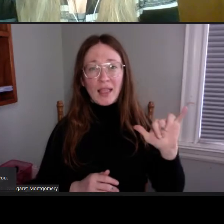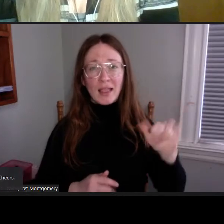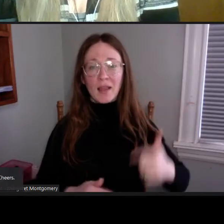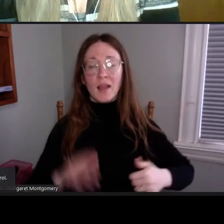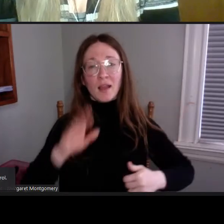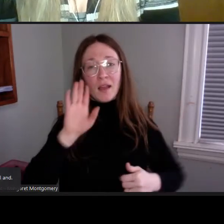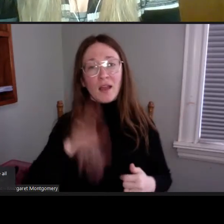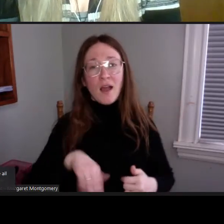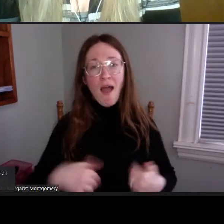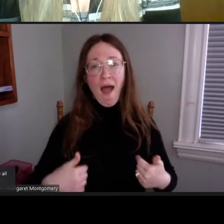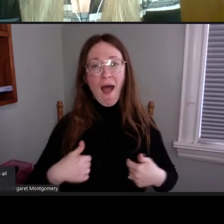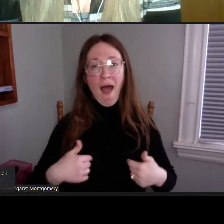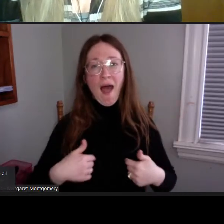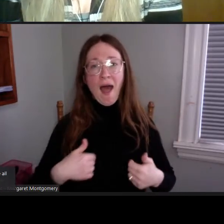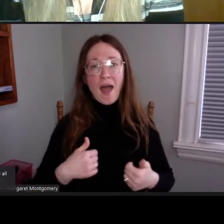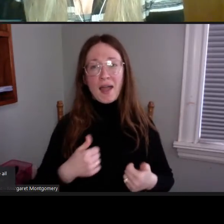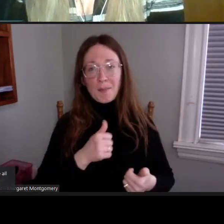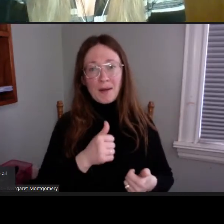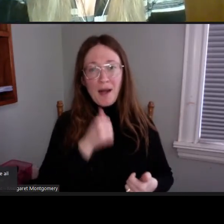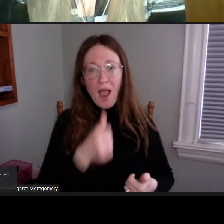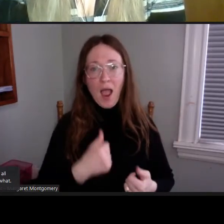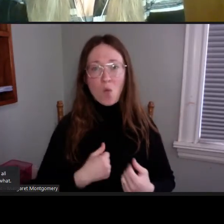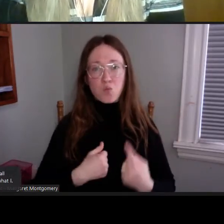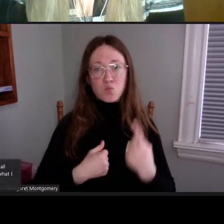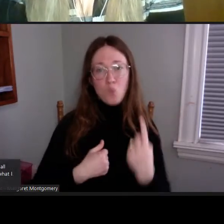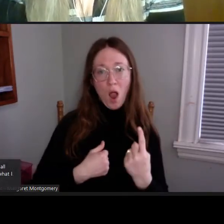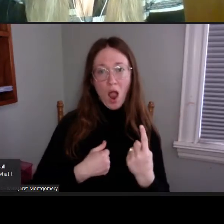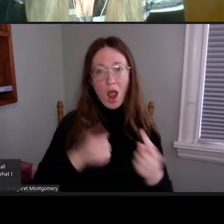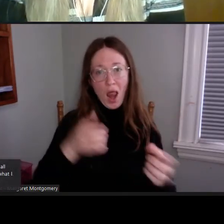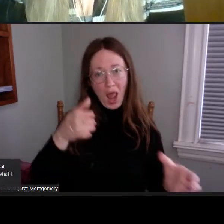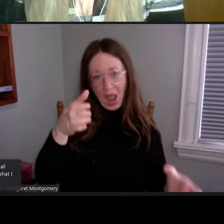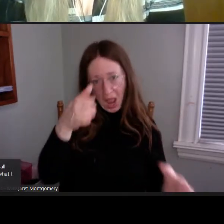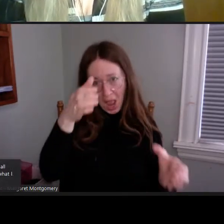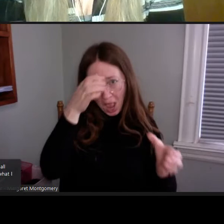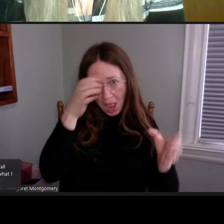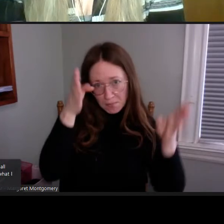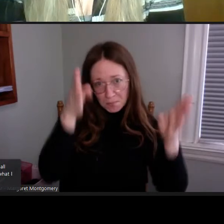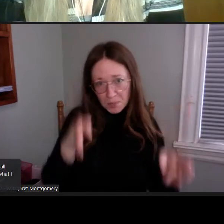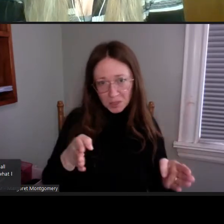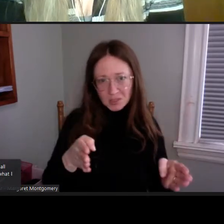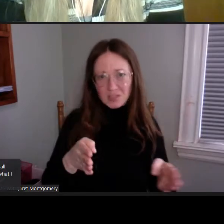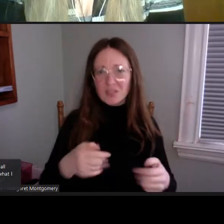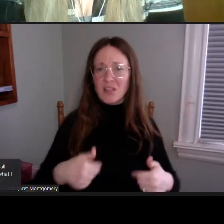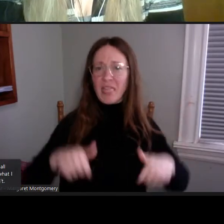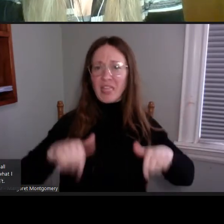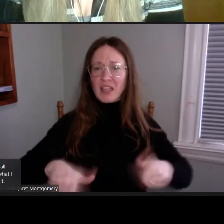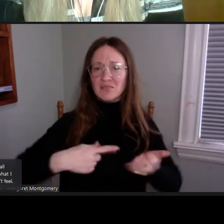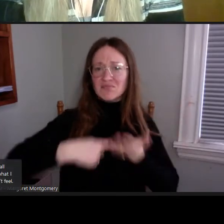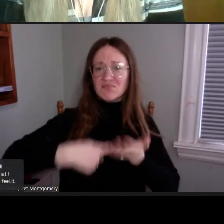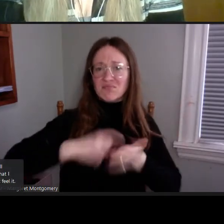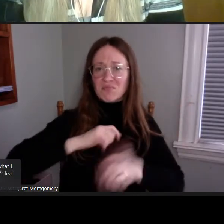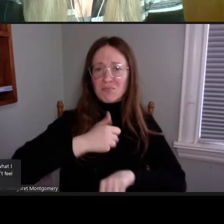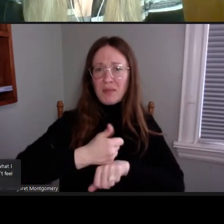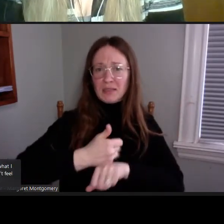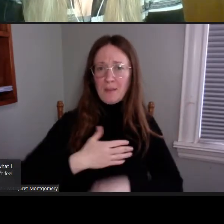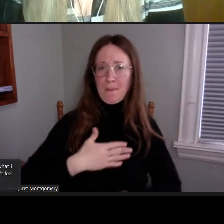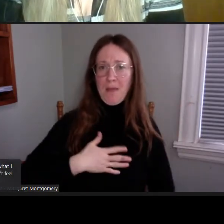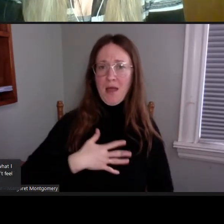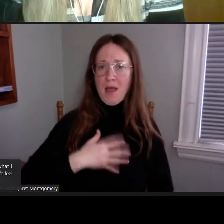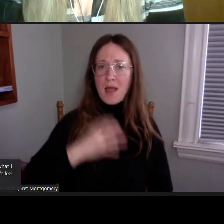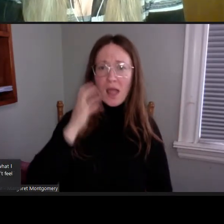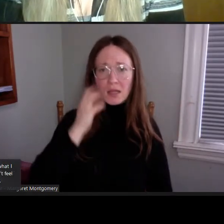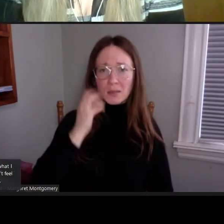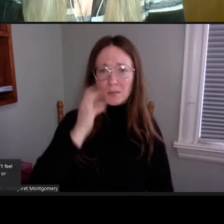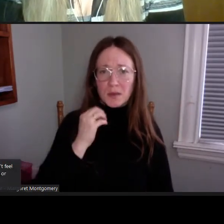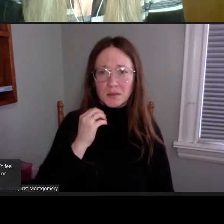all, answer all to everything. This is a lot of what I have seen and what I have felt. So please don't feel I'm telling you this is how you should